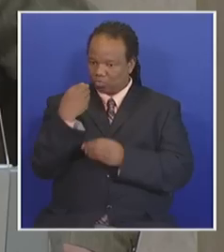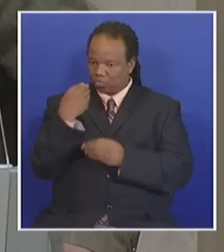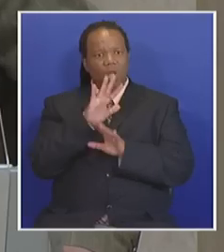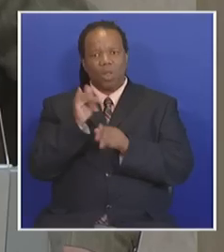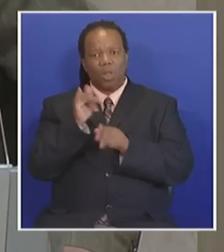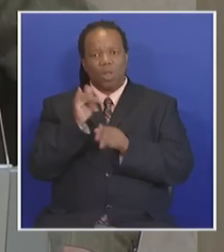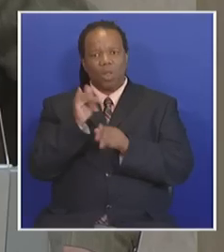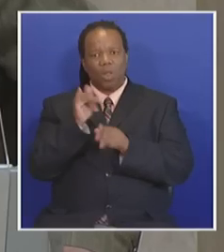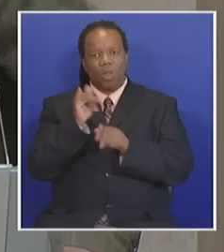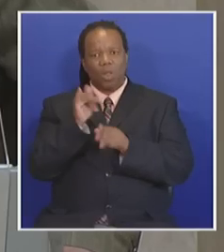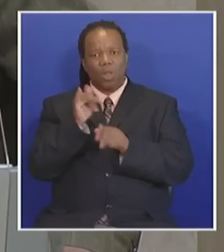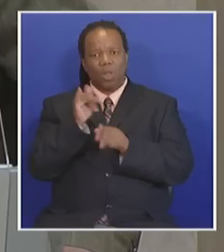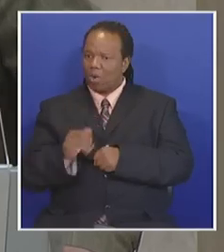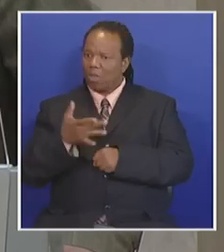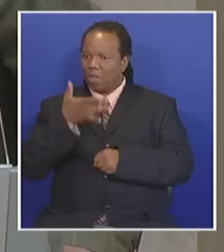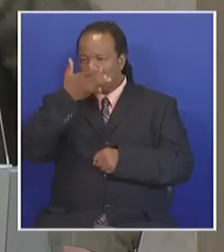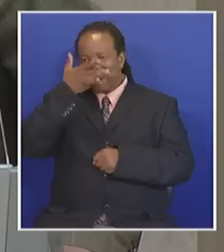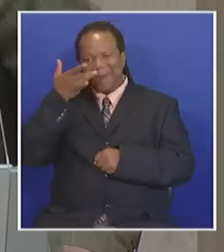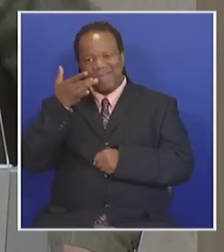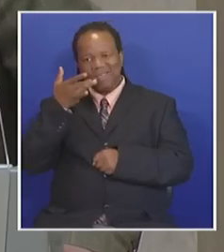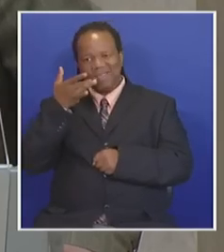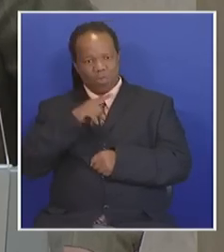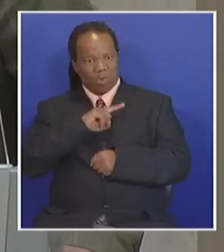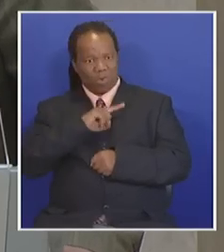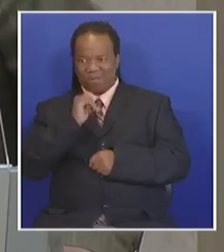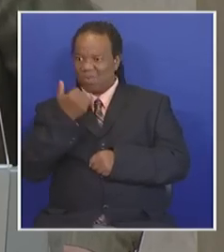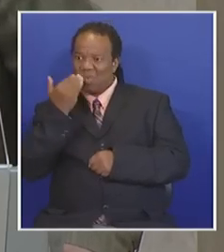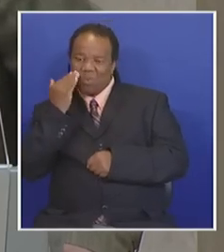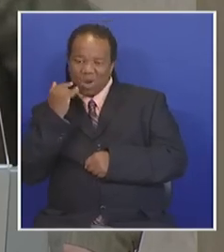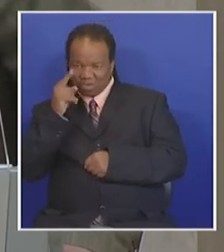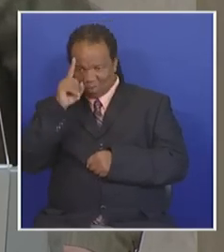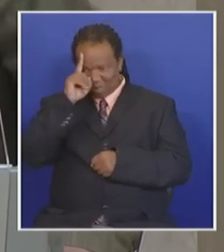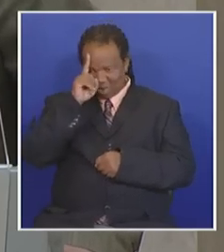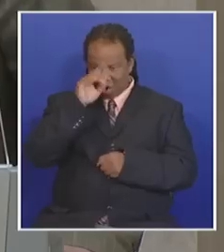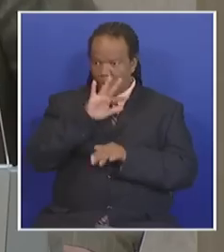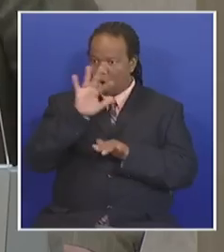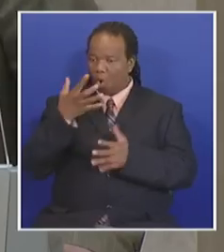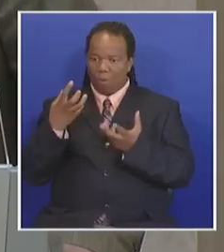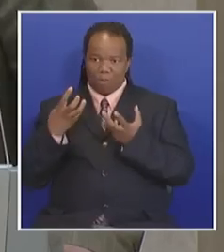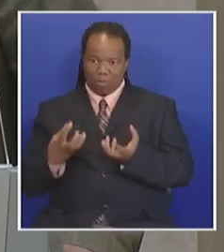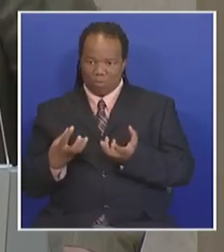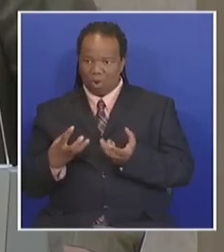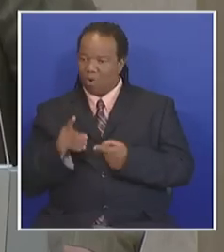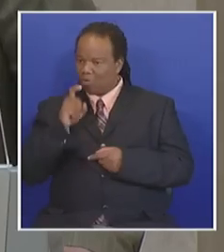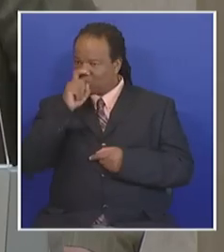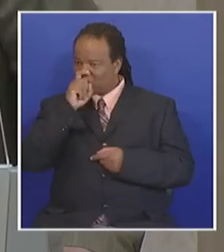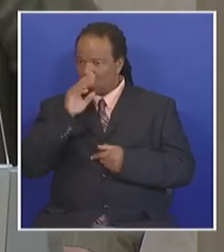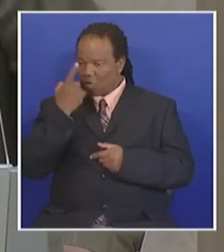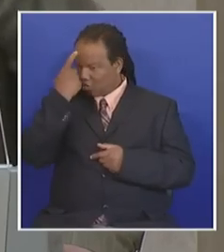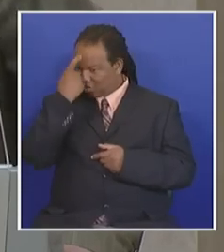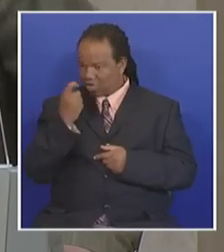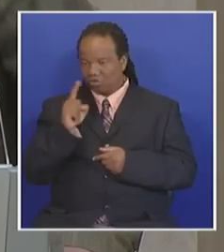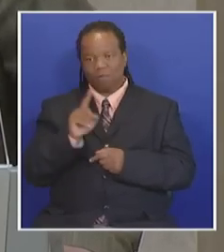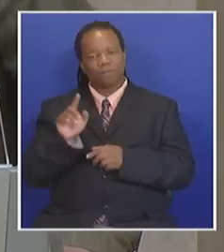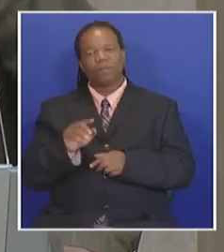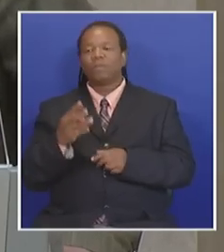another person because of the color of his or her skin, or his or her background, or his or her religion. People must